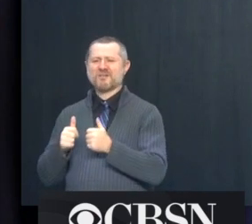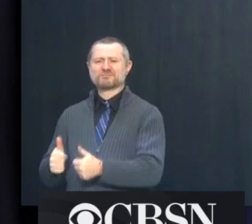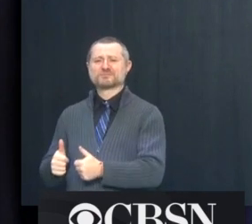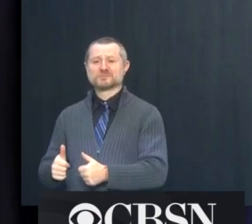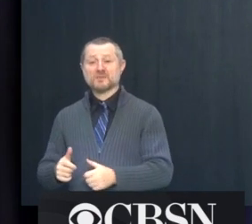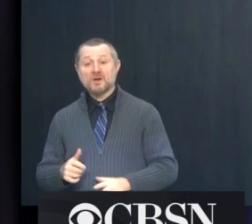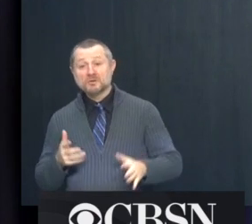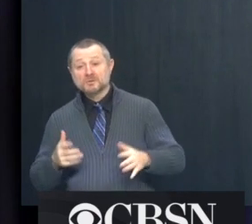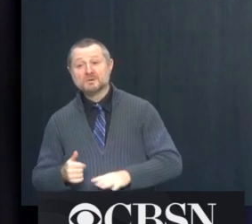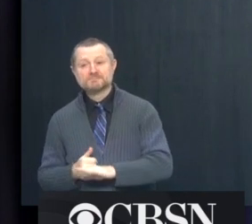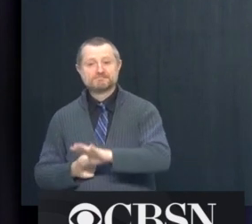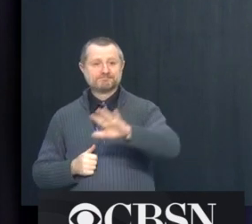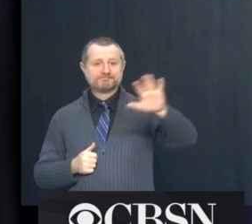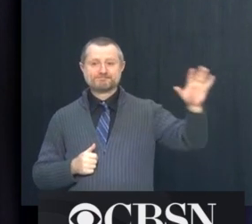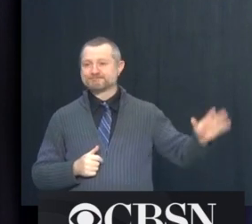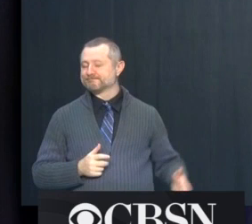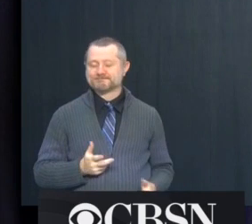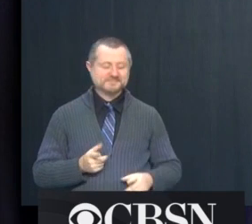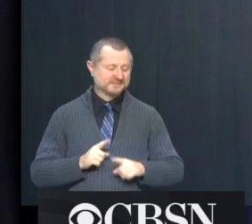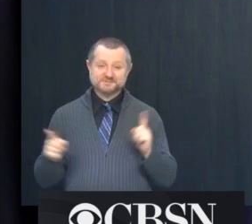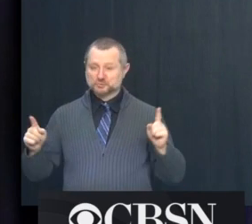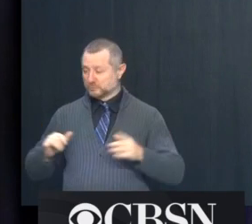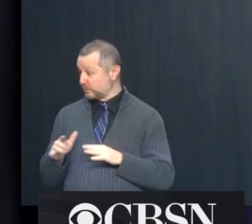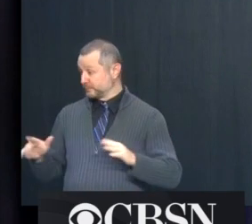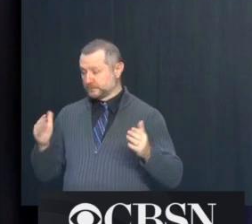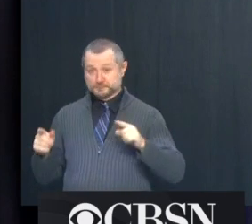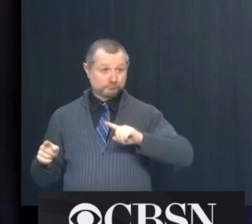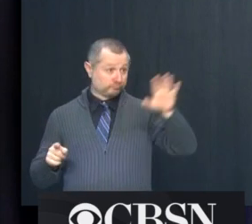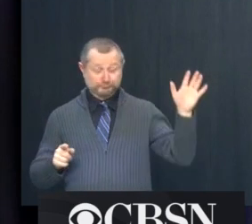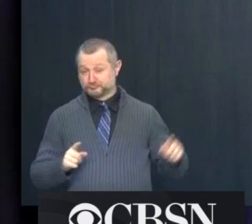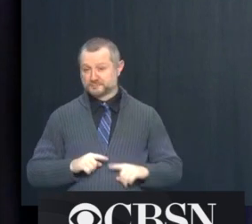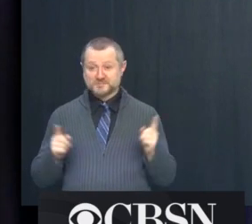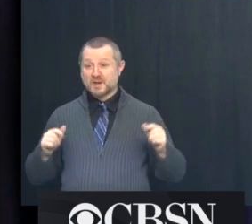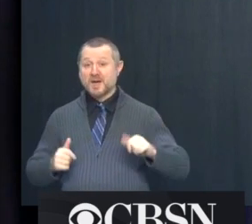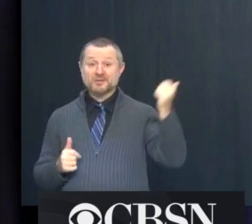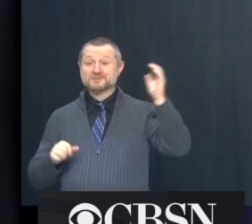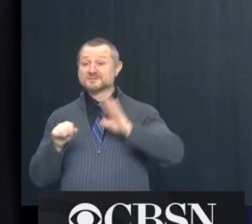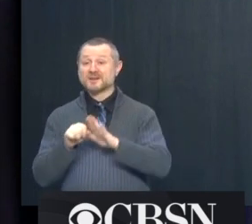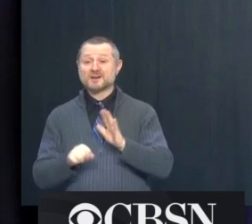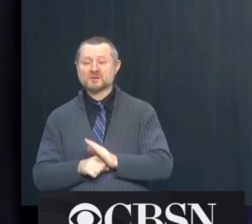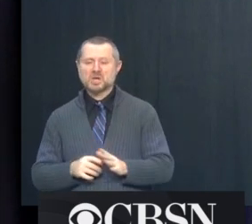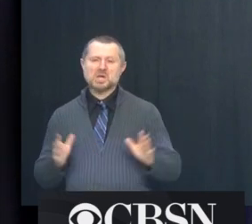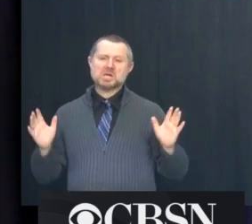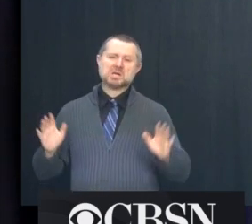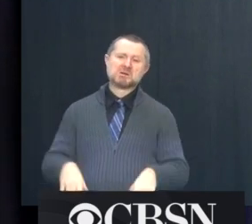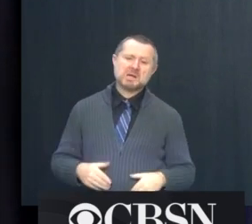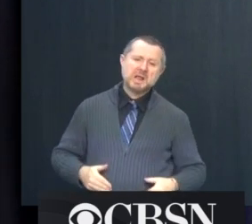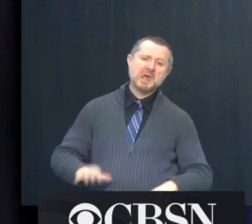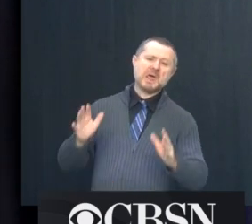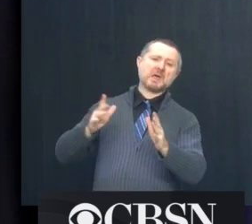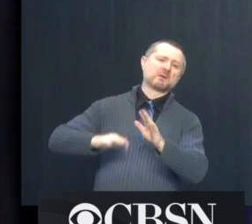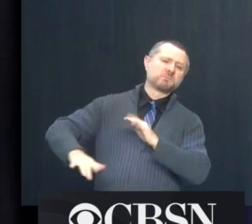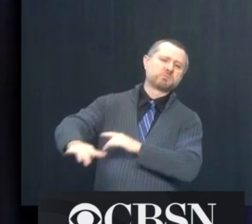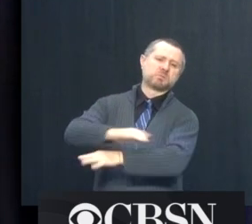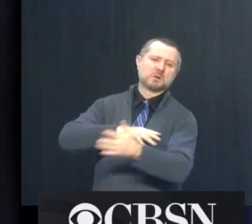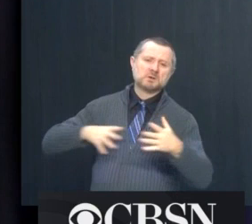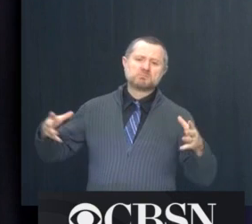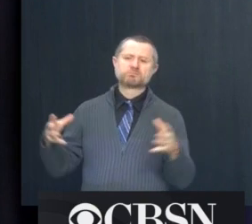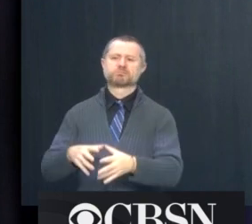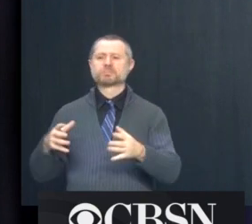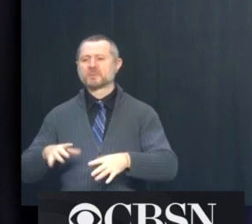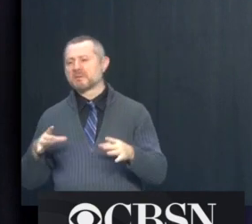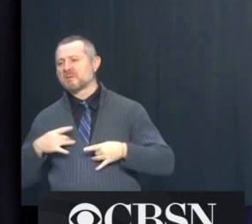day one, right? National strategy was, well, let it happen, and whatever it is, and I don't think it's that